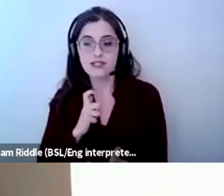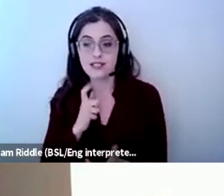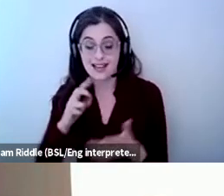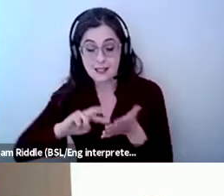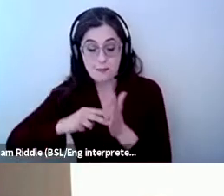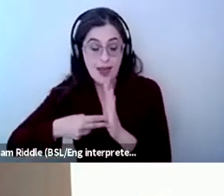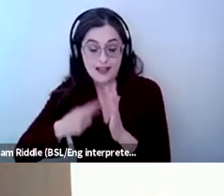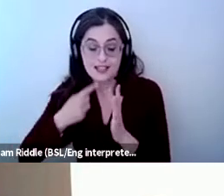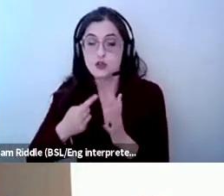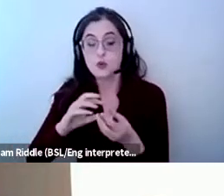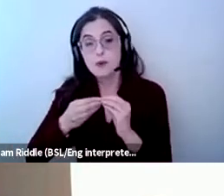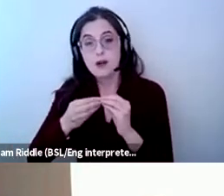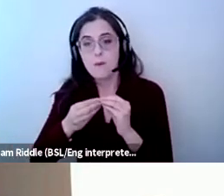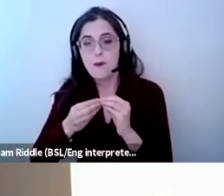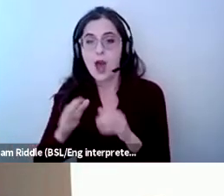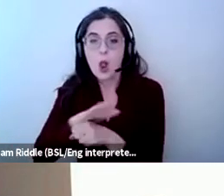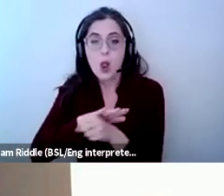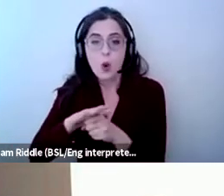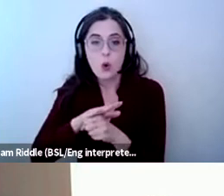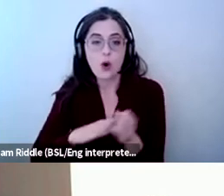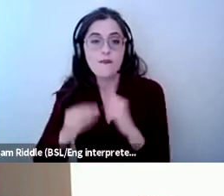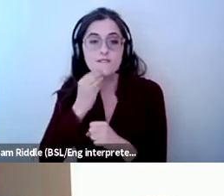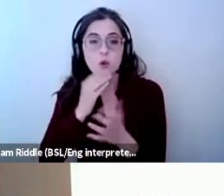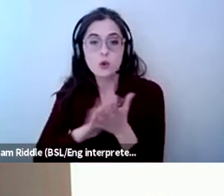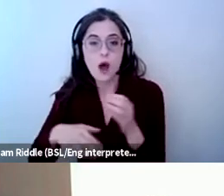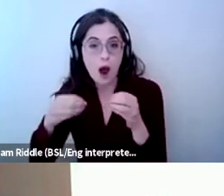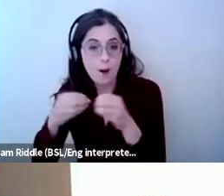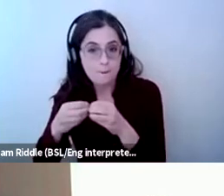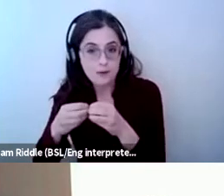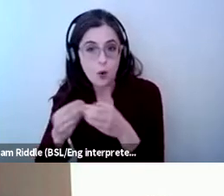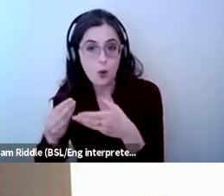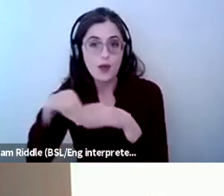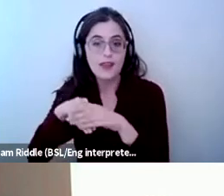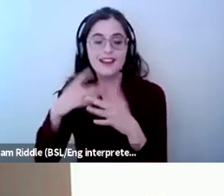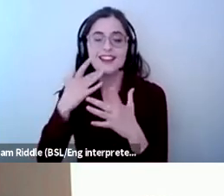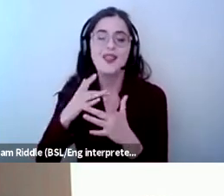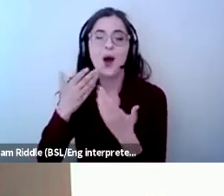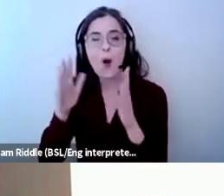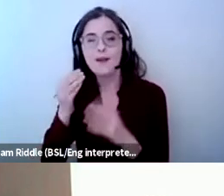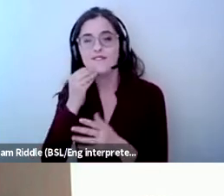the Open Food Network. I'm also very pleased to welcome Sam,